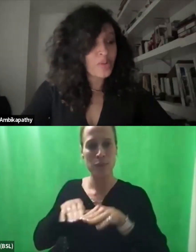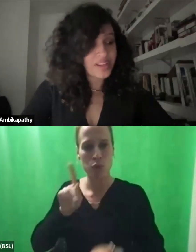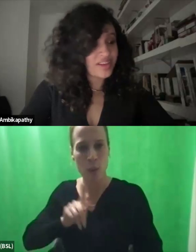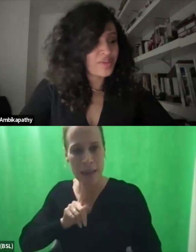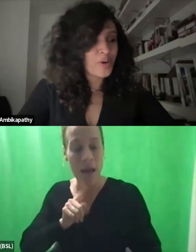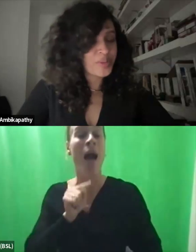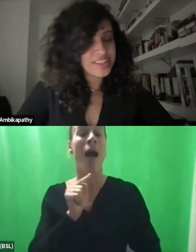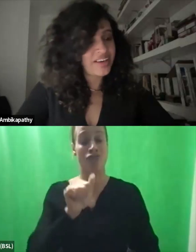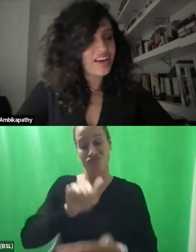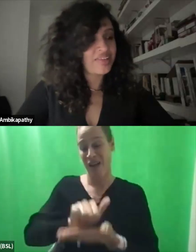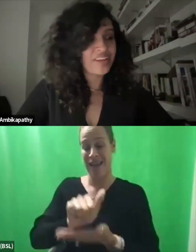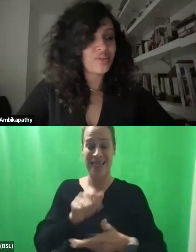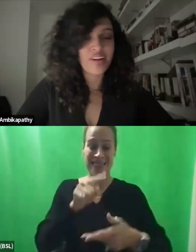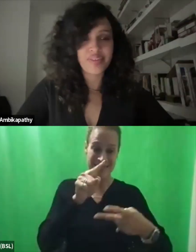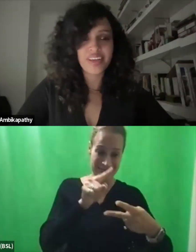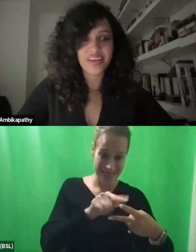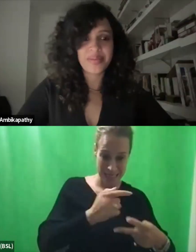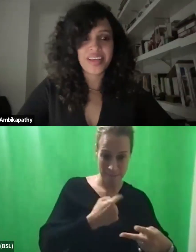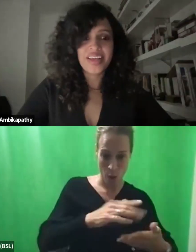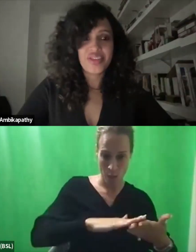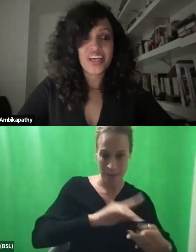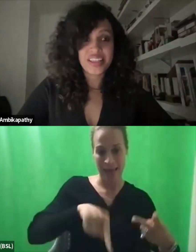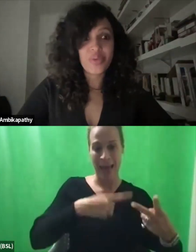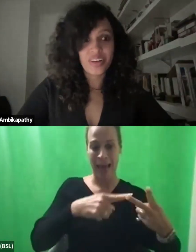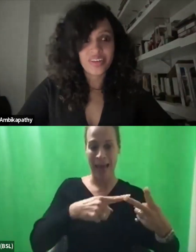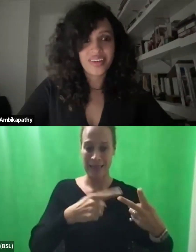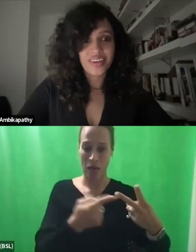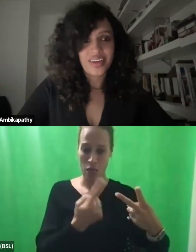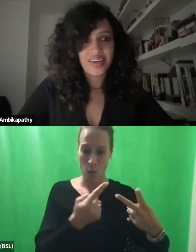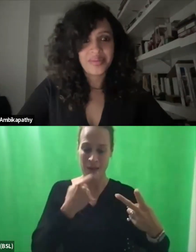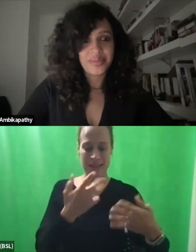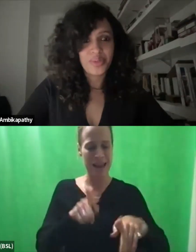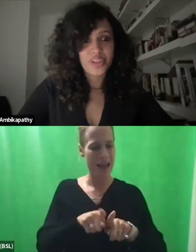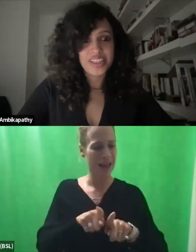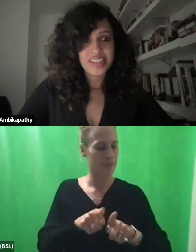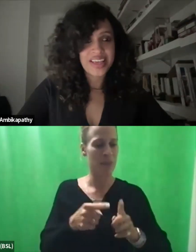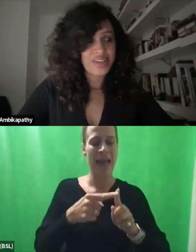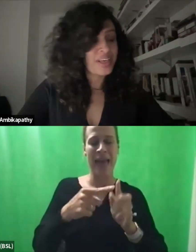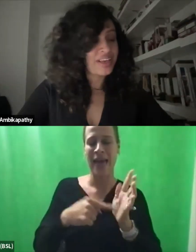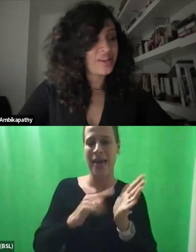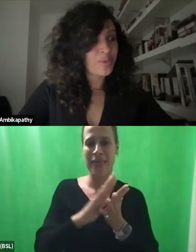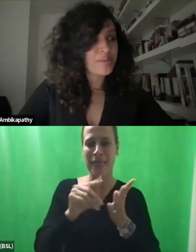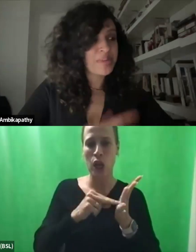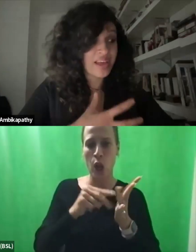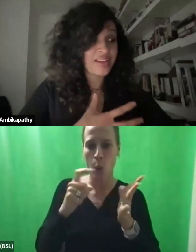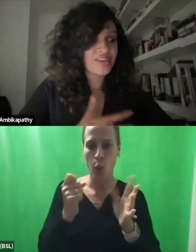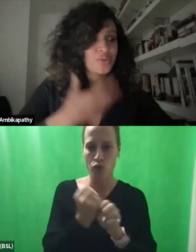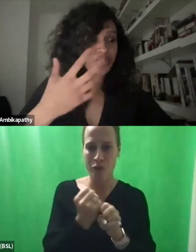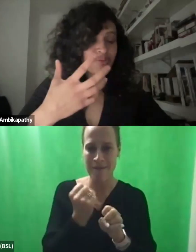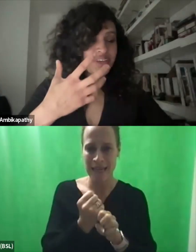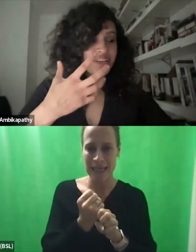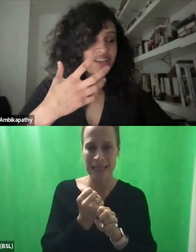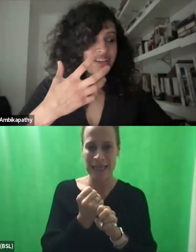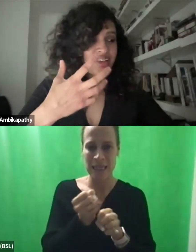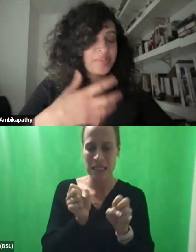this poem and the other poem, there's like a kind of ethnographic strain as well to what he's saying. So in a way, maybe that